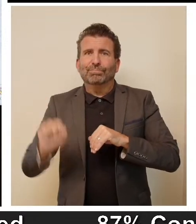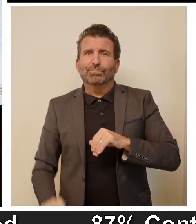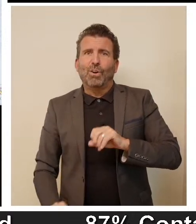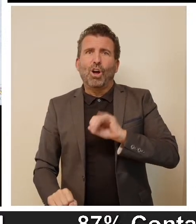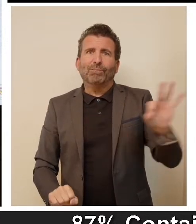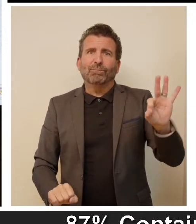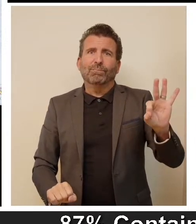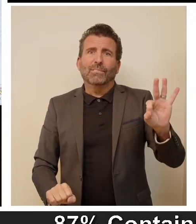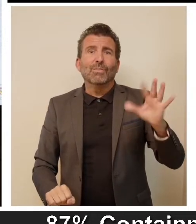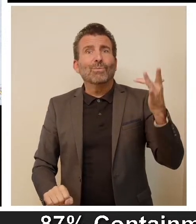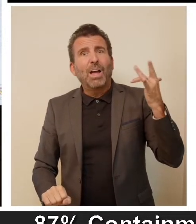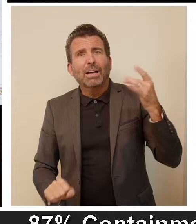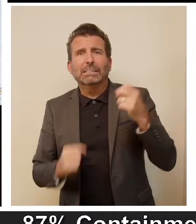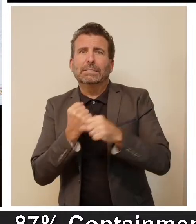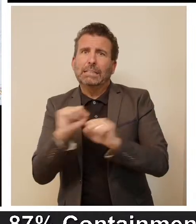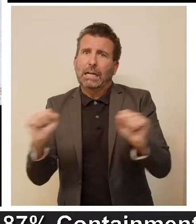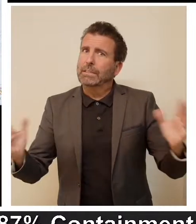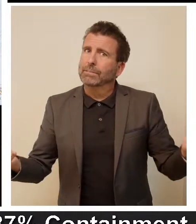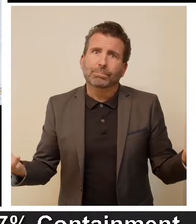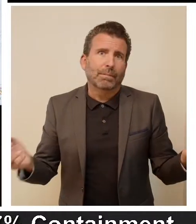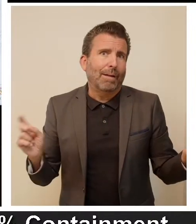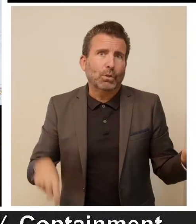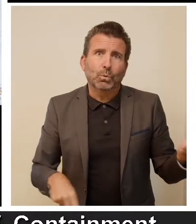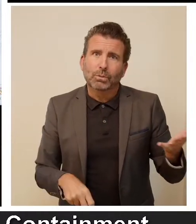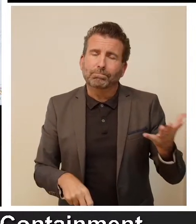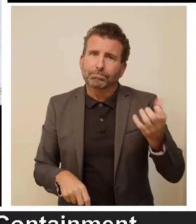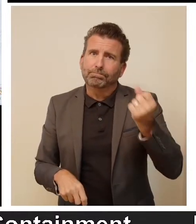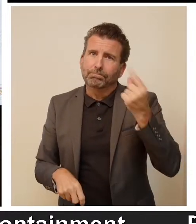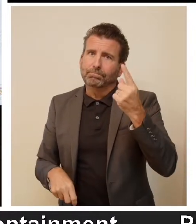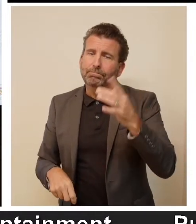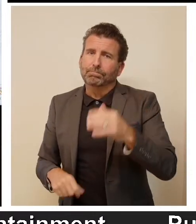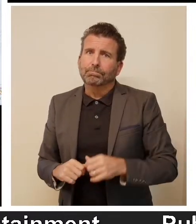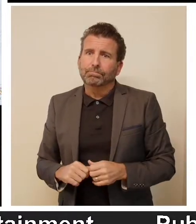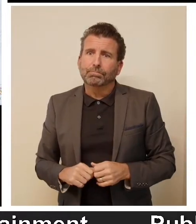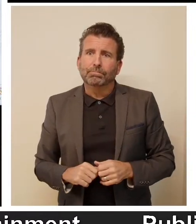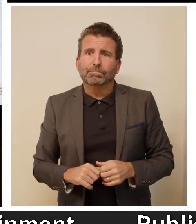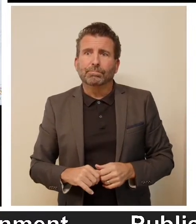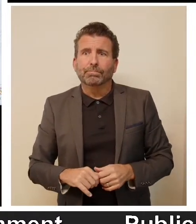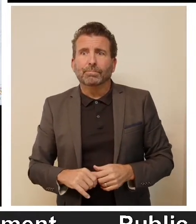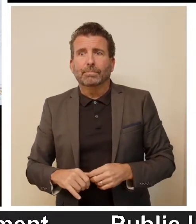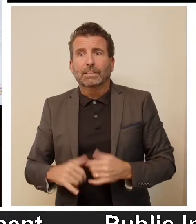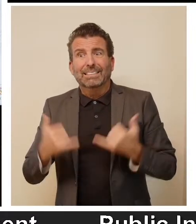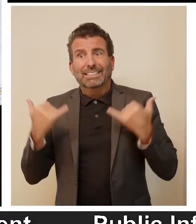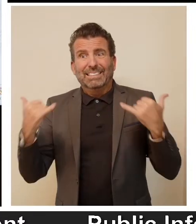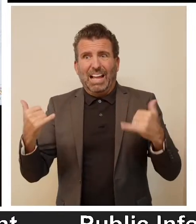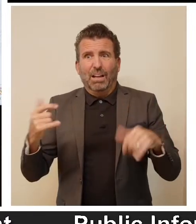conditions. As of 3:40 today, approximately